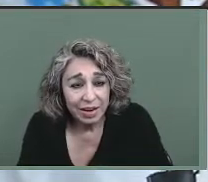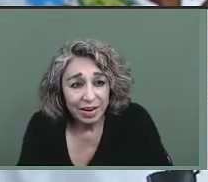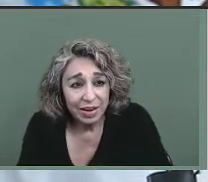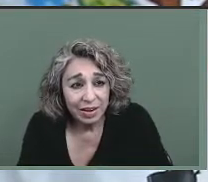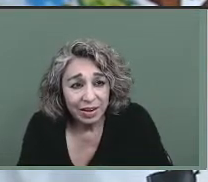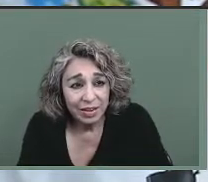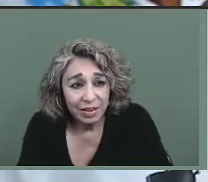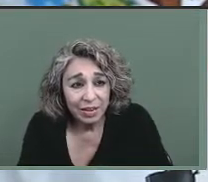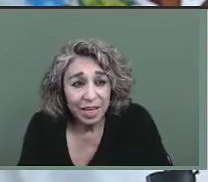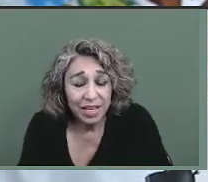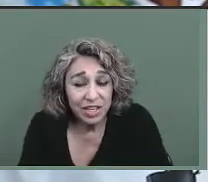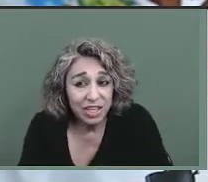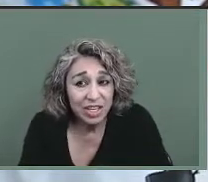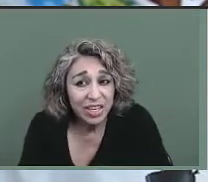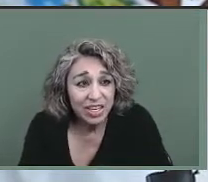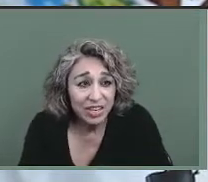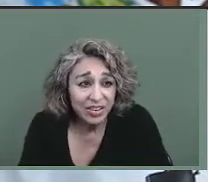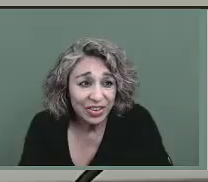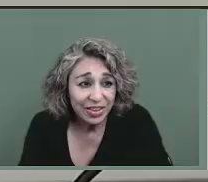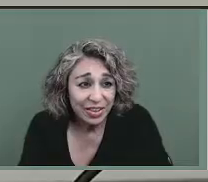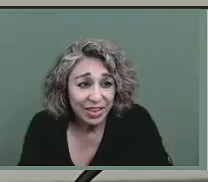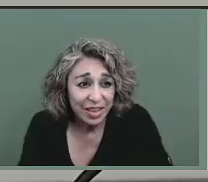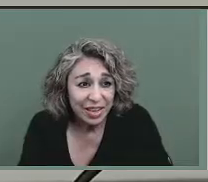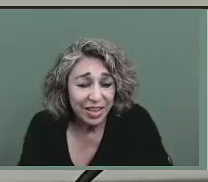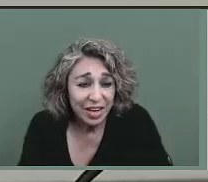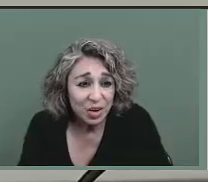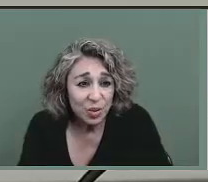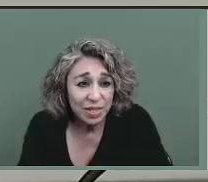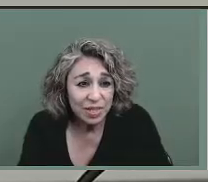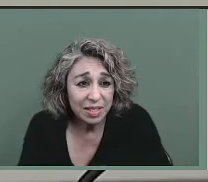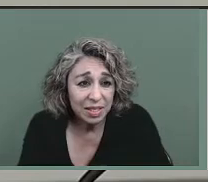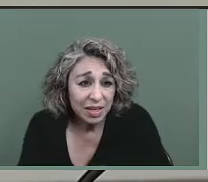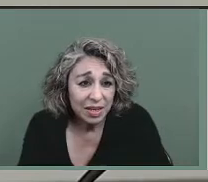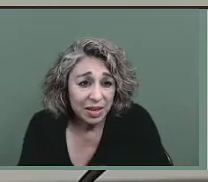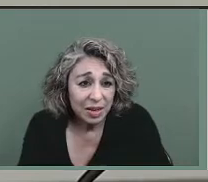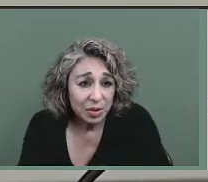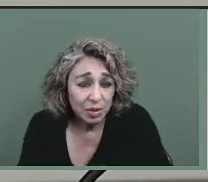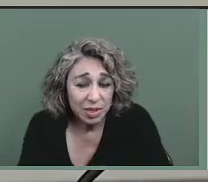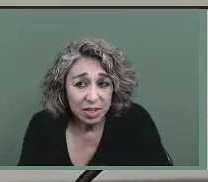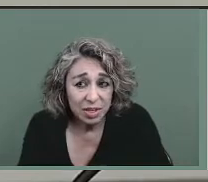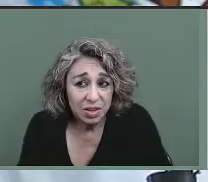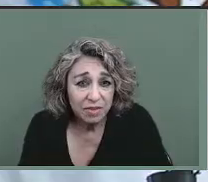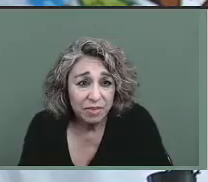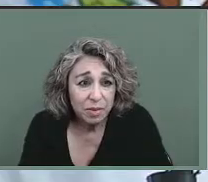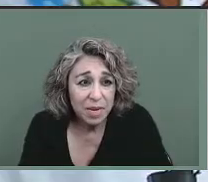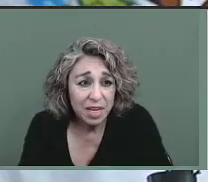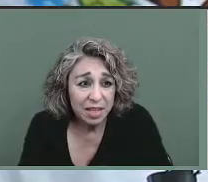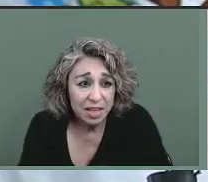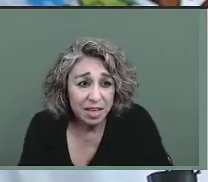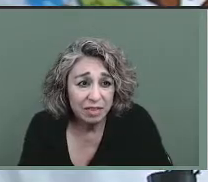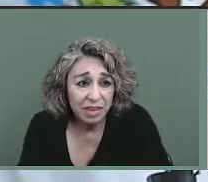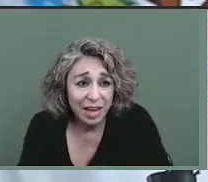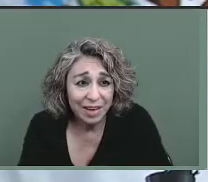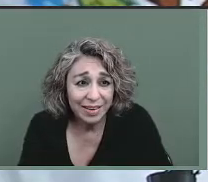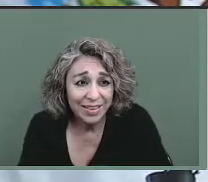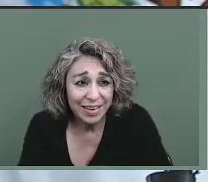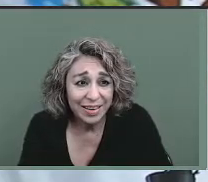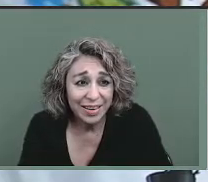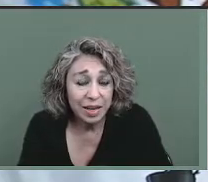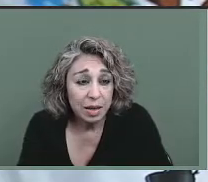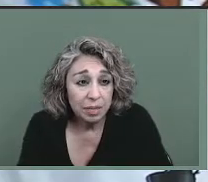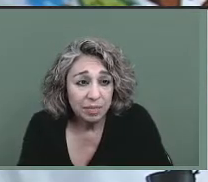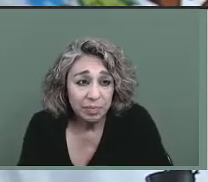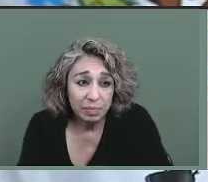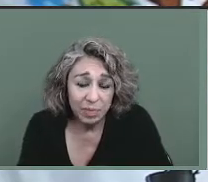that they can just look at you and they know what's the infirmity that you've got going